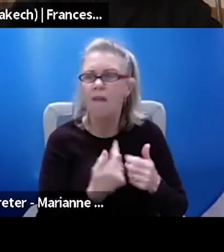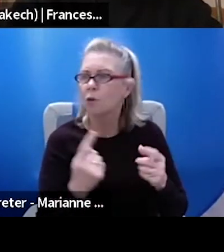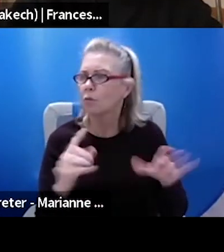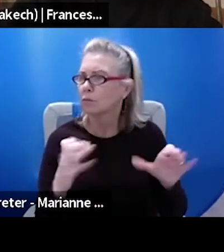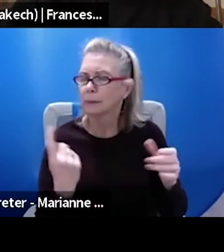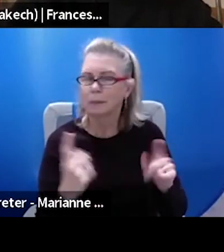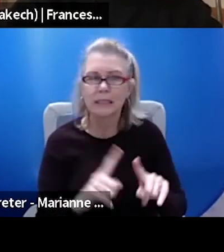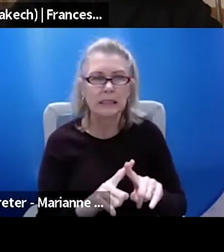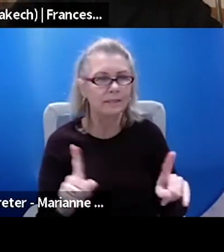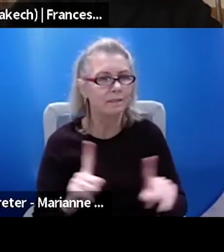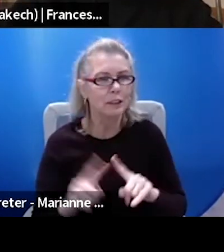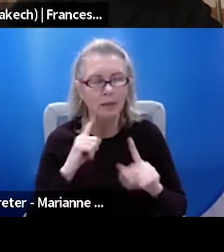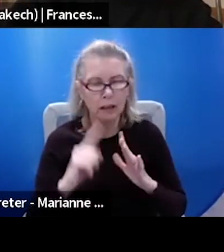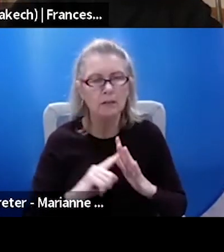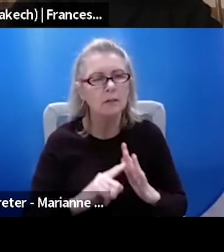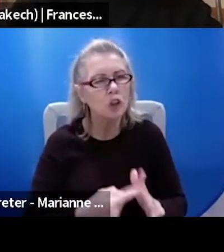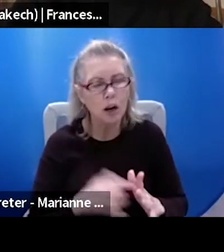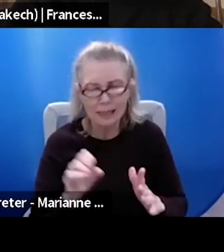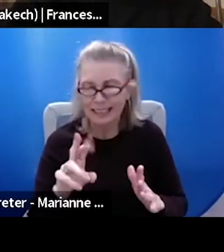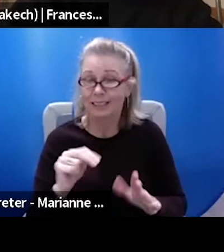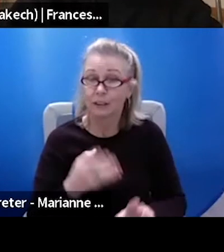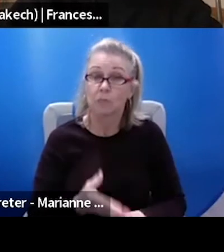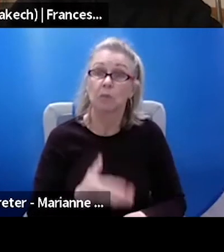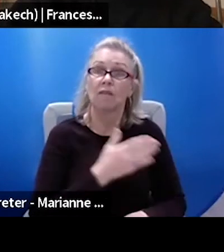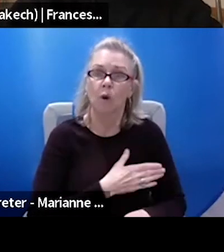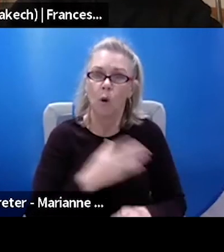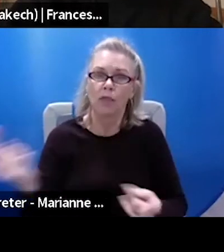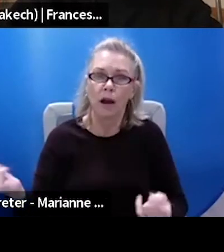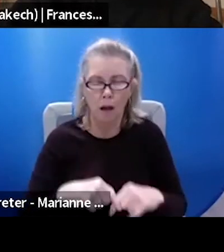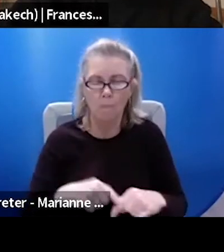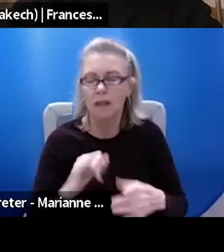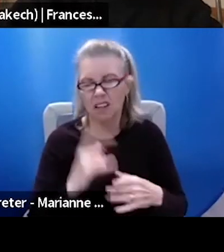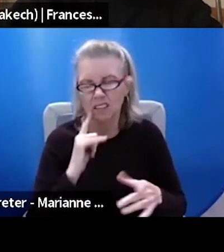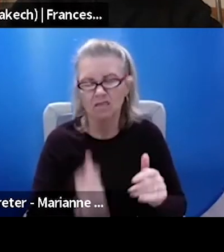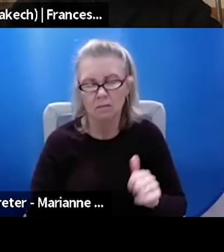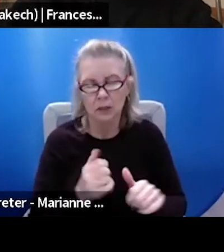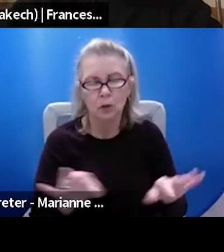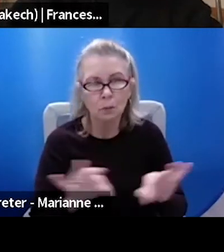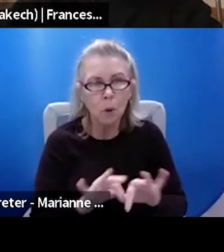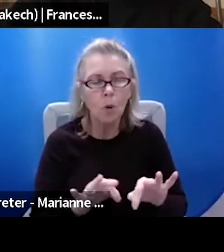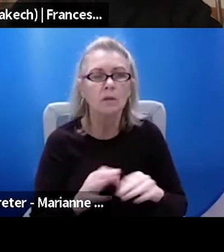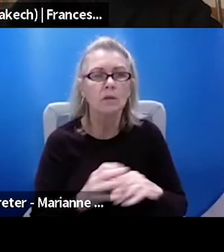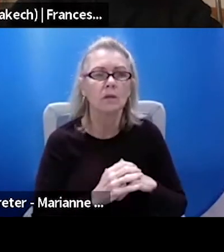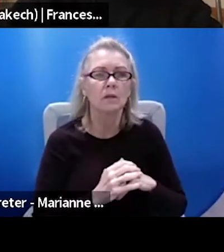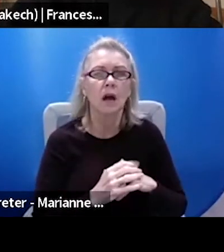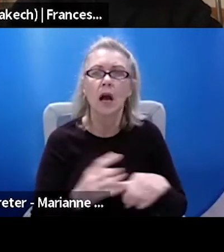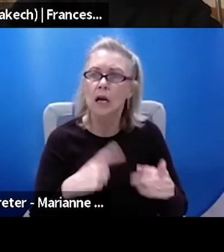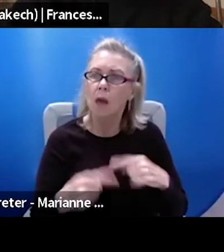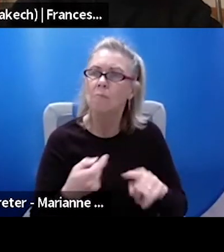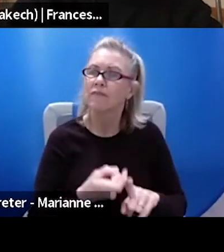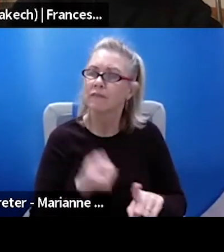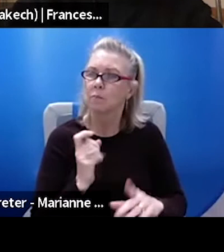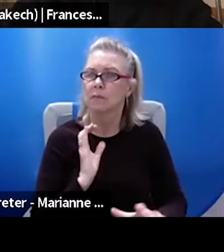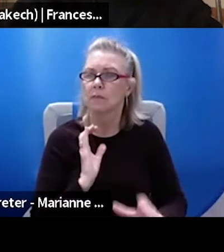So I think it starts even before they come. I think that's the most important thing. And it comes from